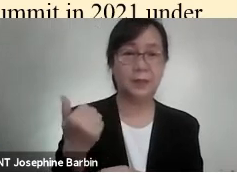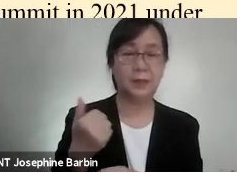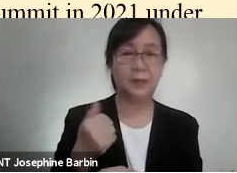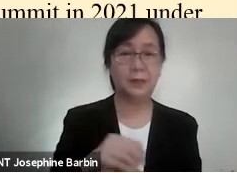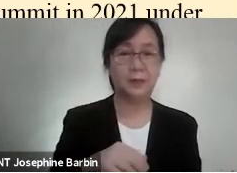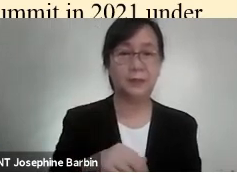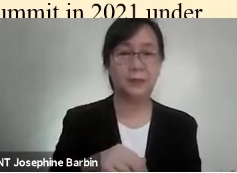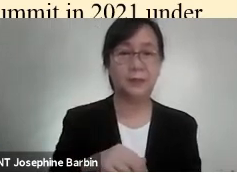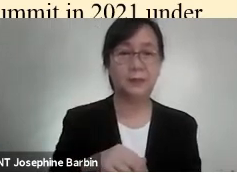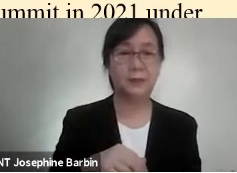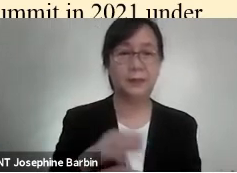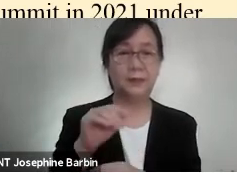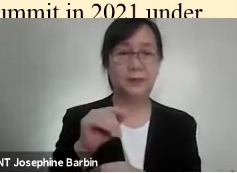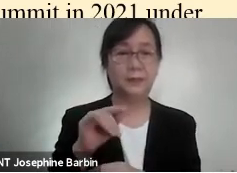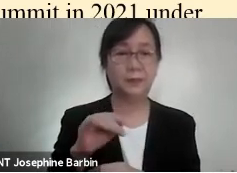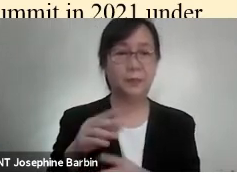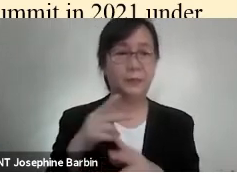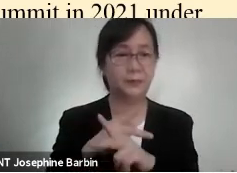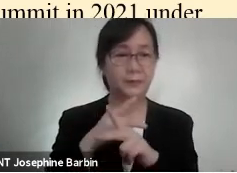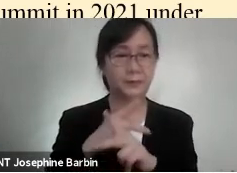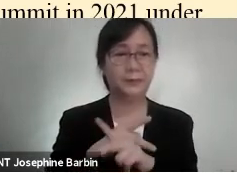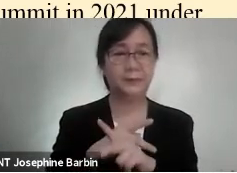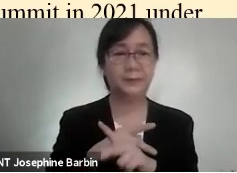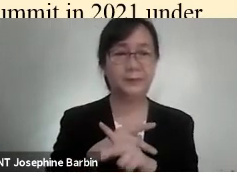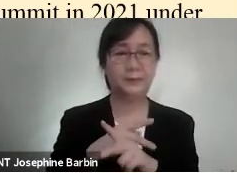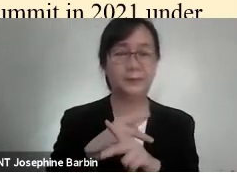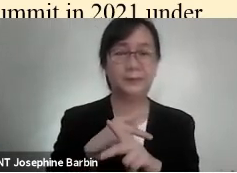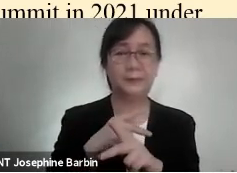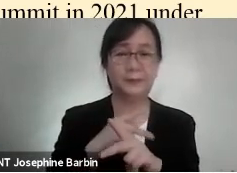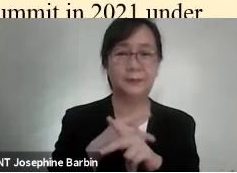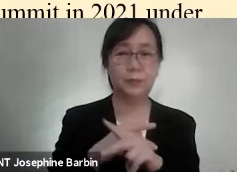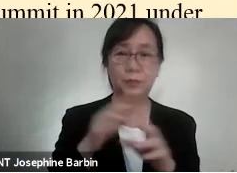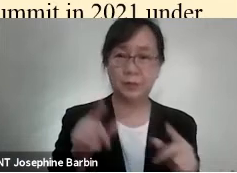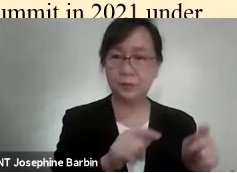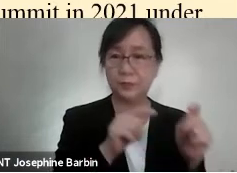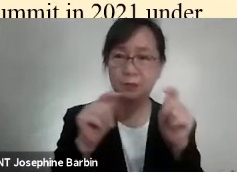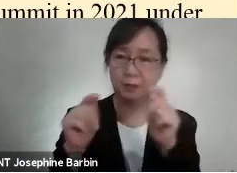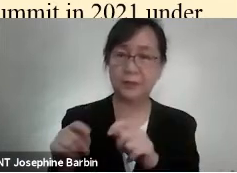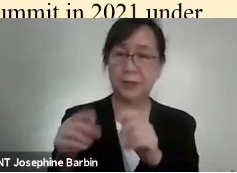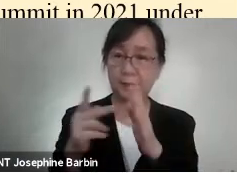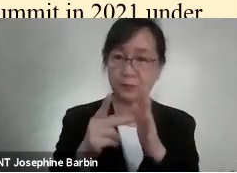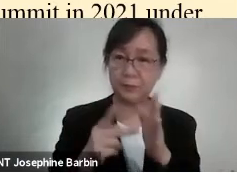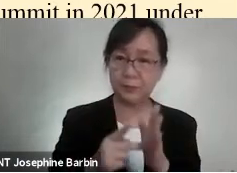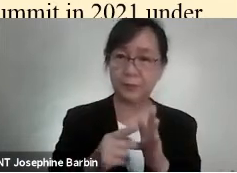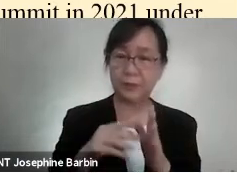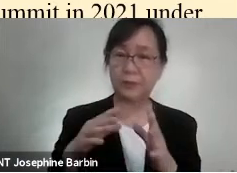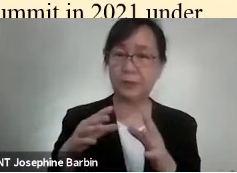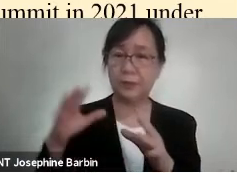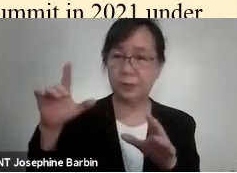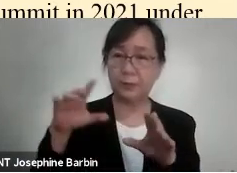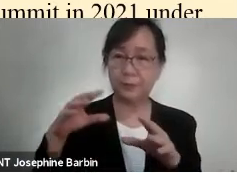expat to take the initiative to translate the principles and the commitments